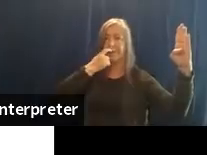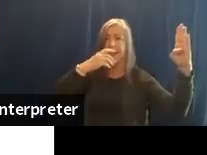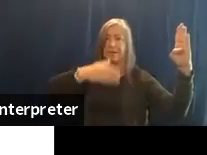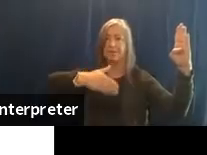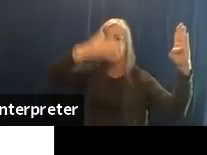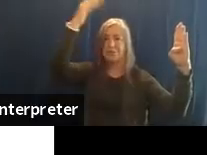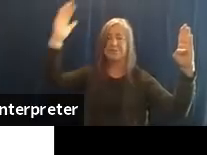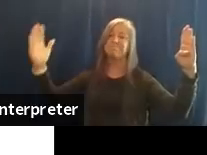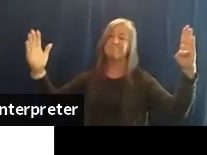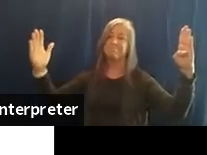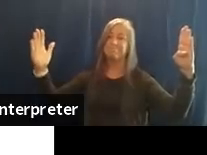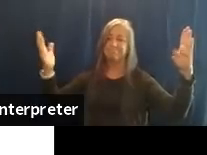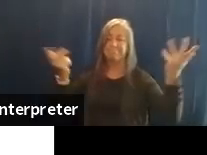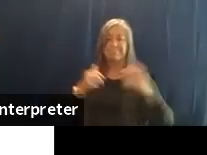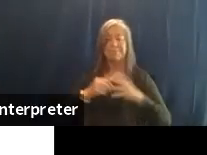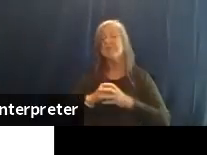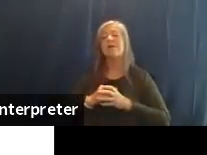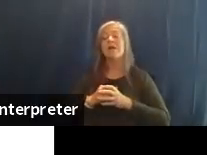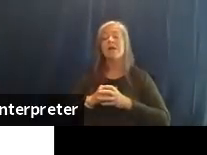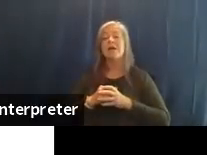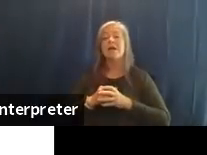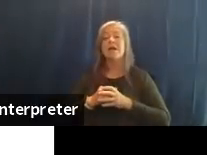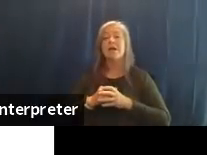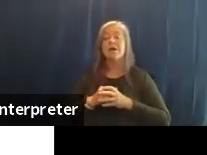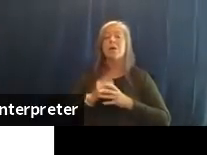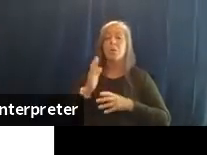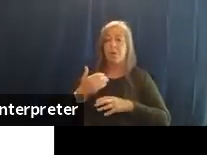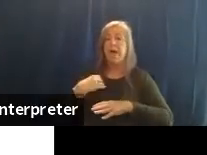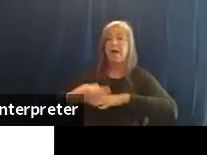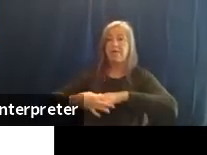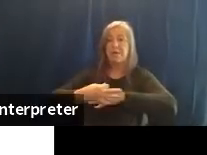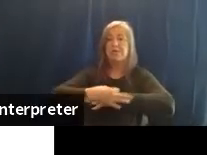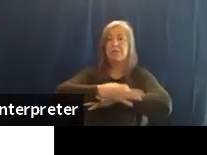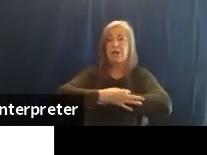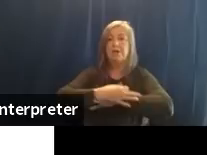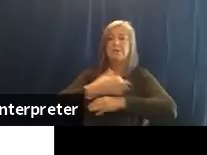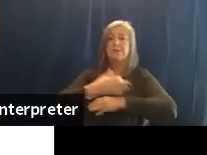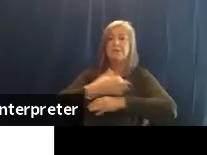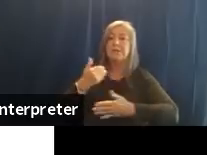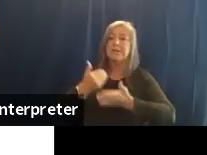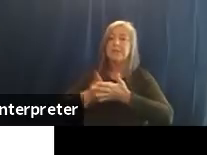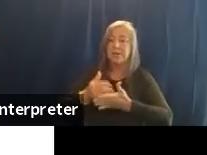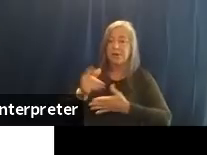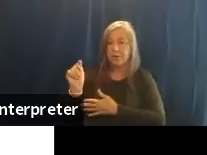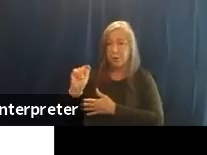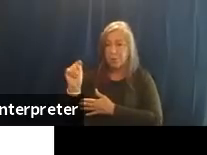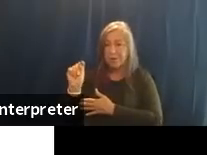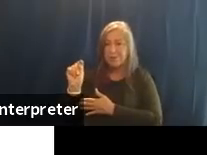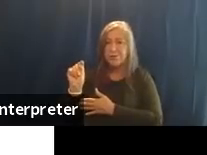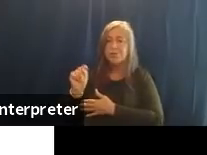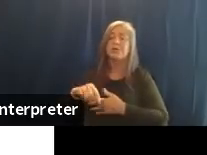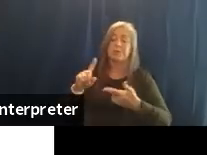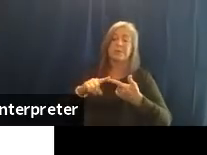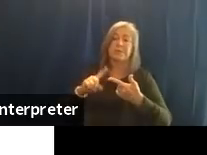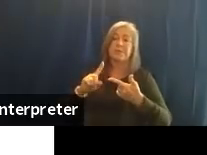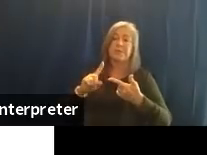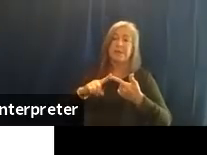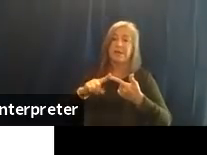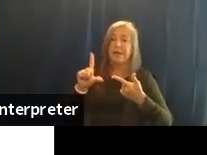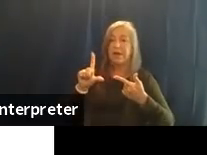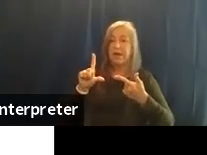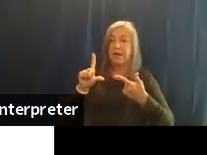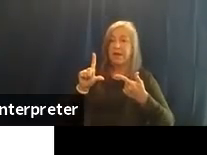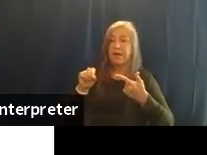front of restrooms. You're going to see them in the lobby areas, in front of the elevators. You'll see them in the elevators. So these